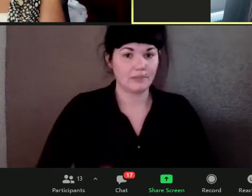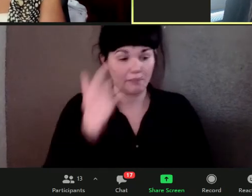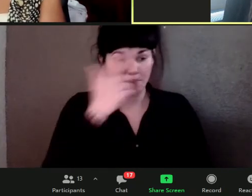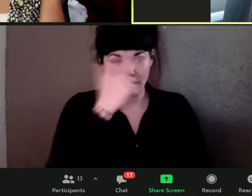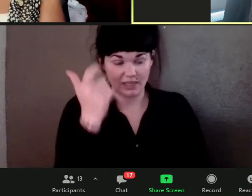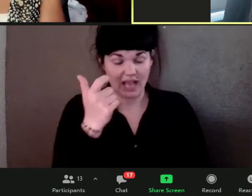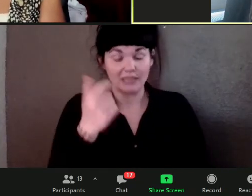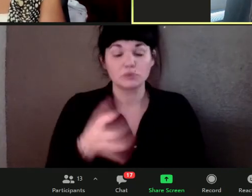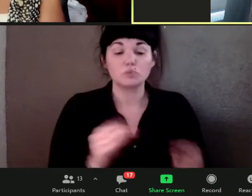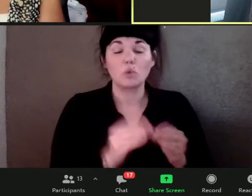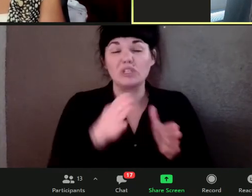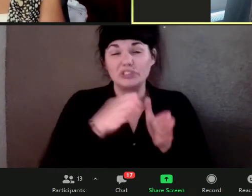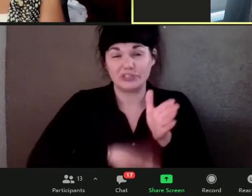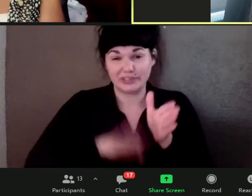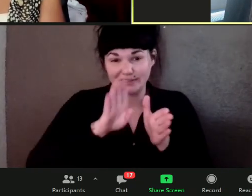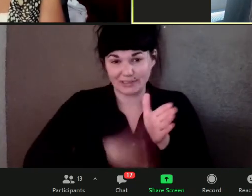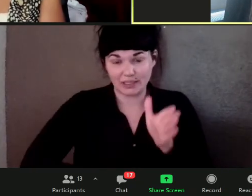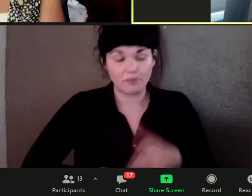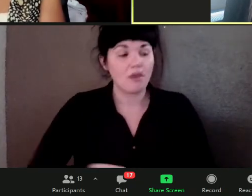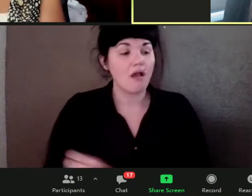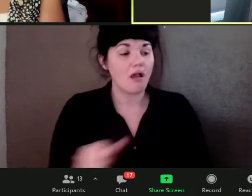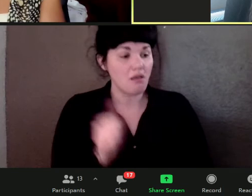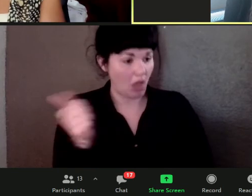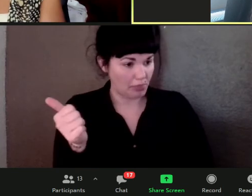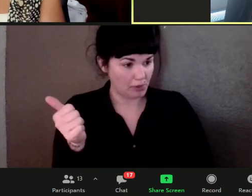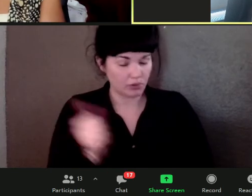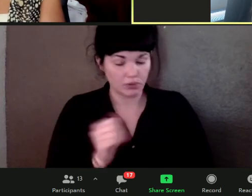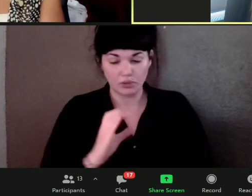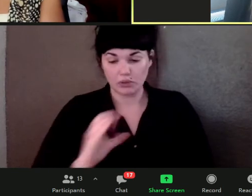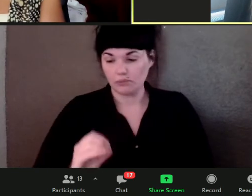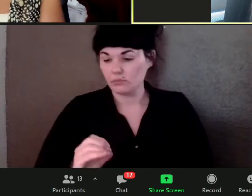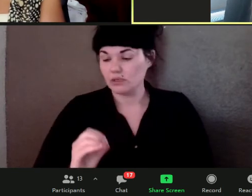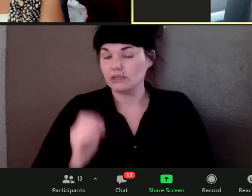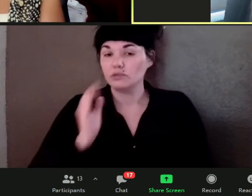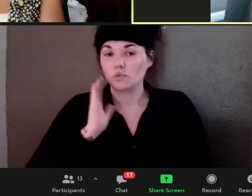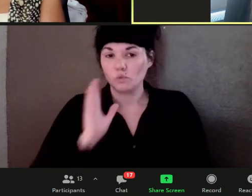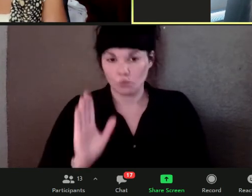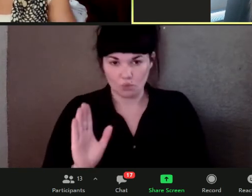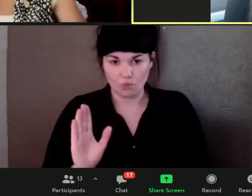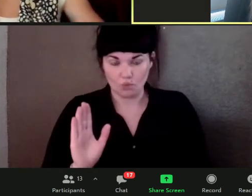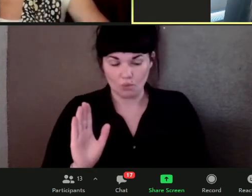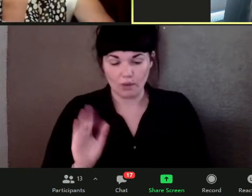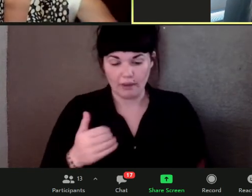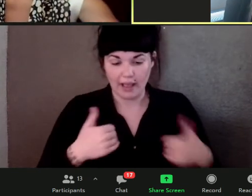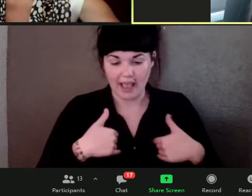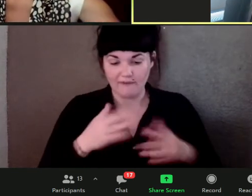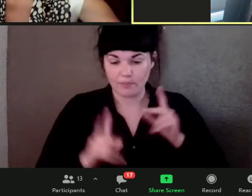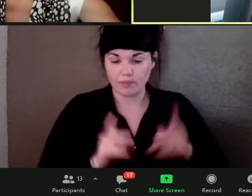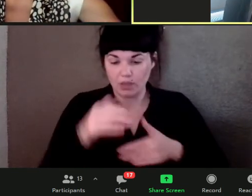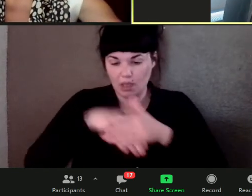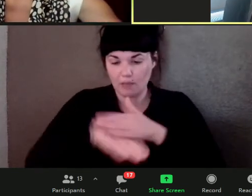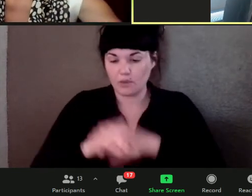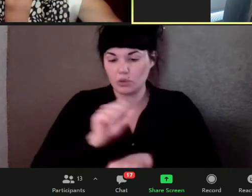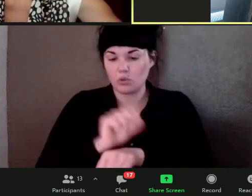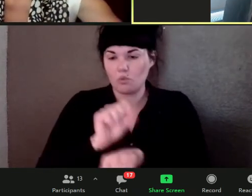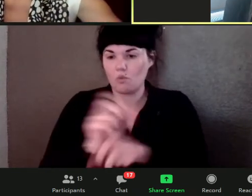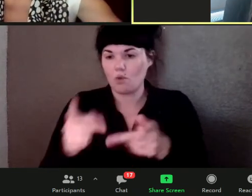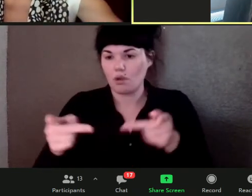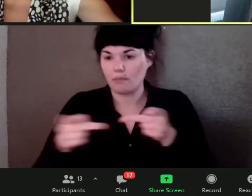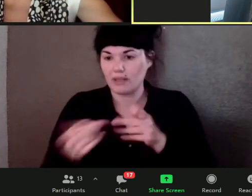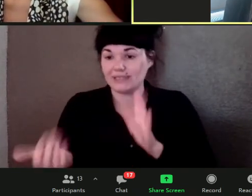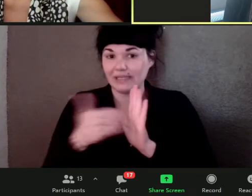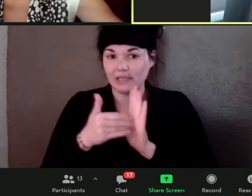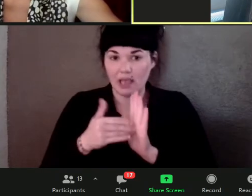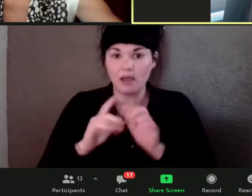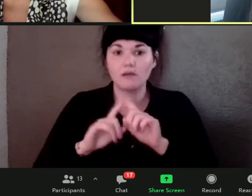are doing more of a hybrid model where they're, you know, bringing employees back into the workplace, but just slowly. So it's